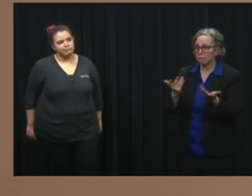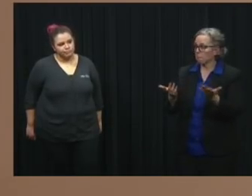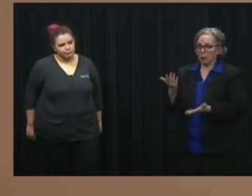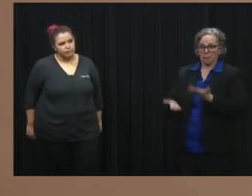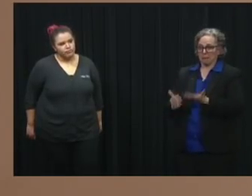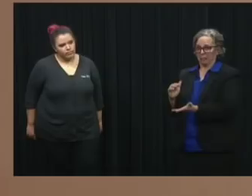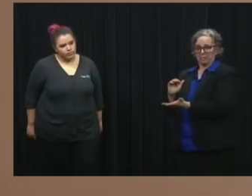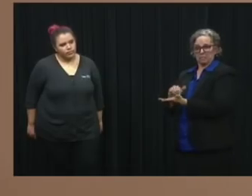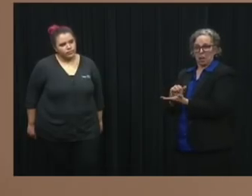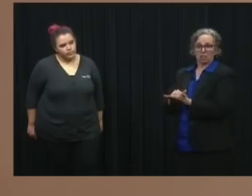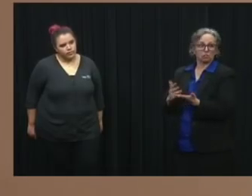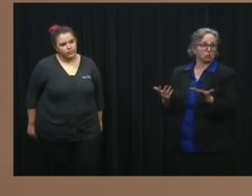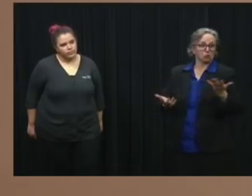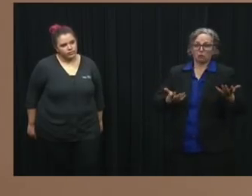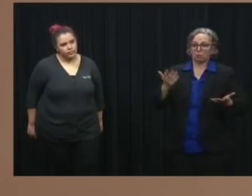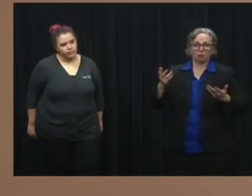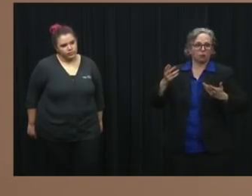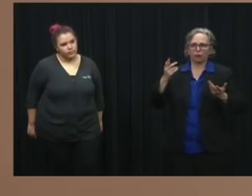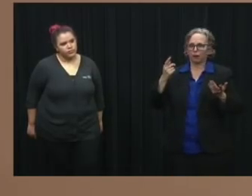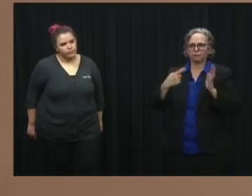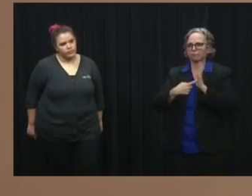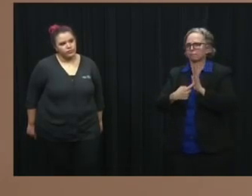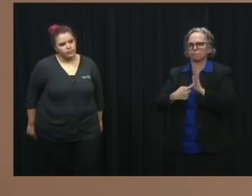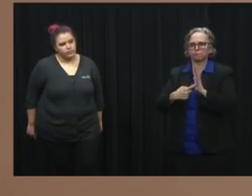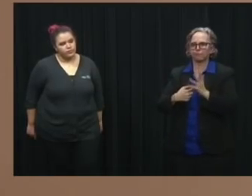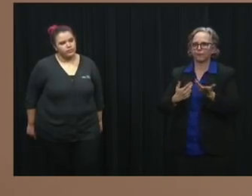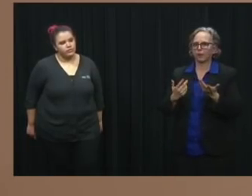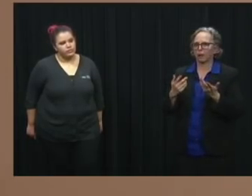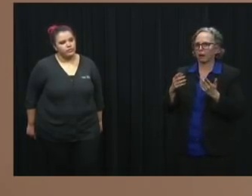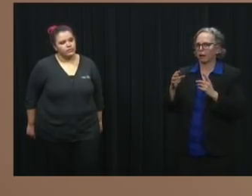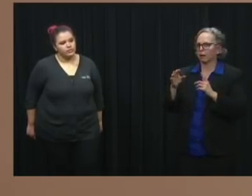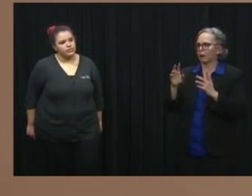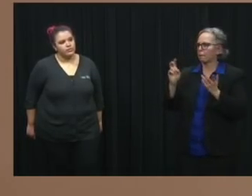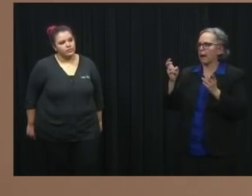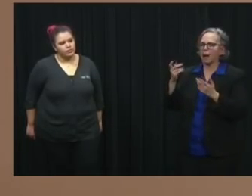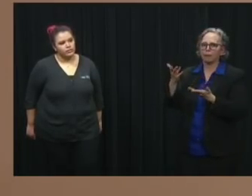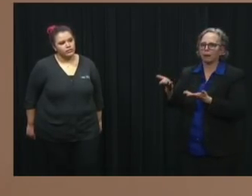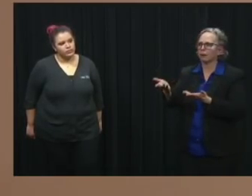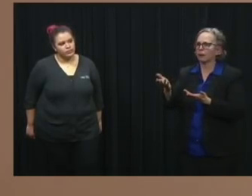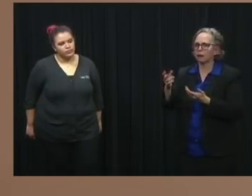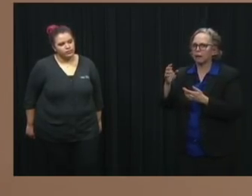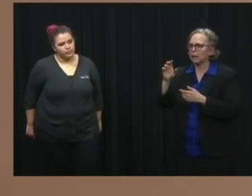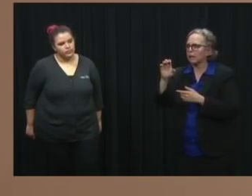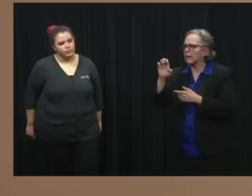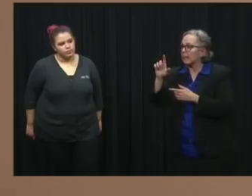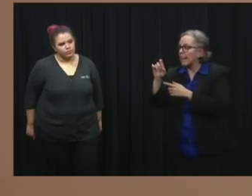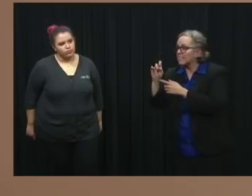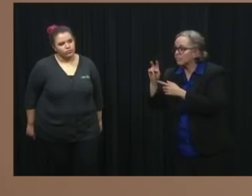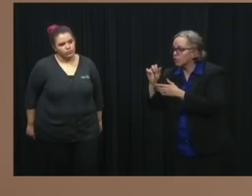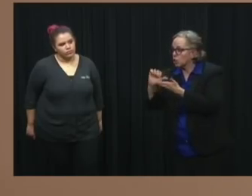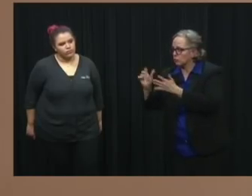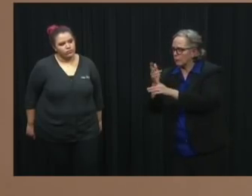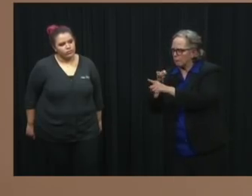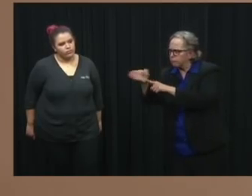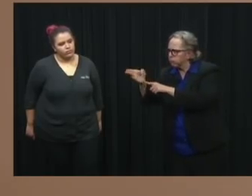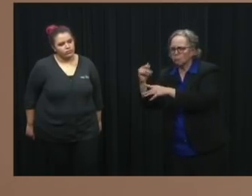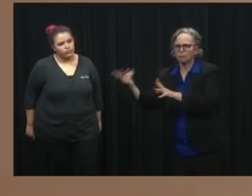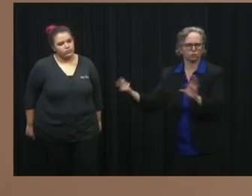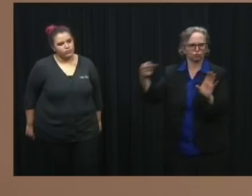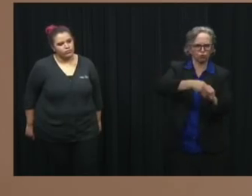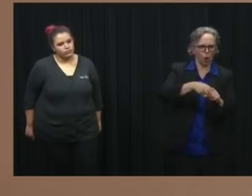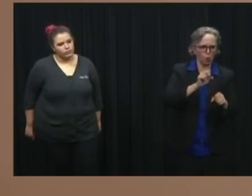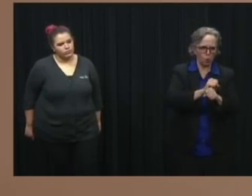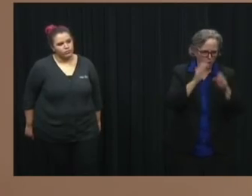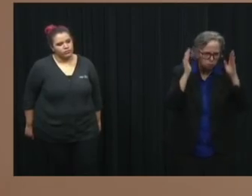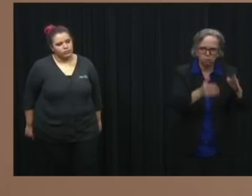doing more of an elective surgery will now be redeployed and taught the things they need to be on the front line. So it is a massive